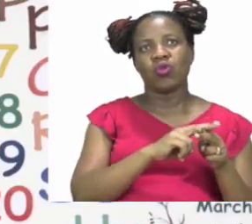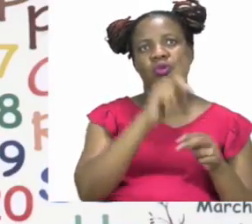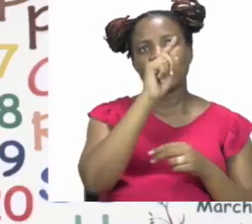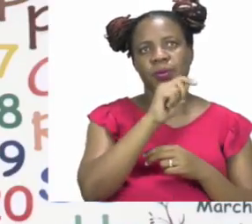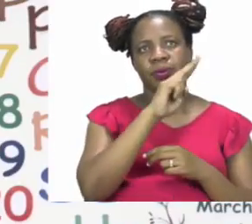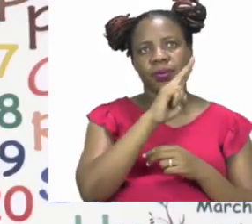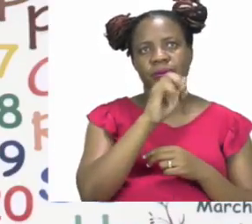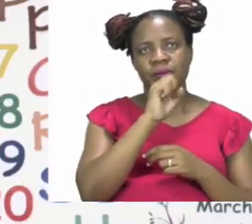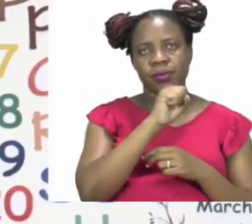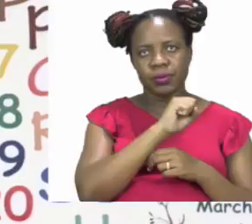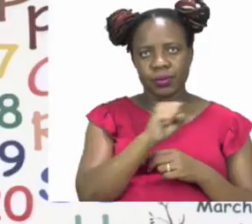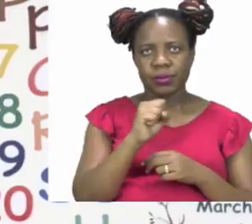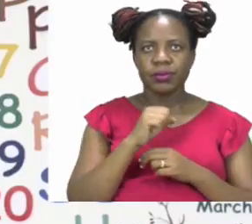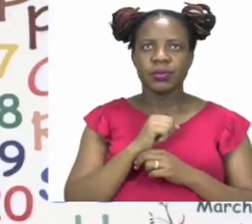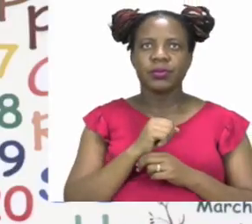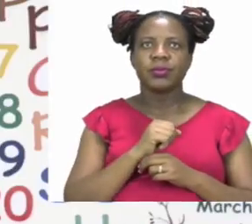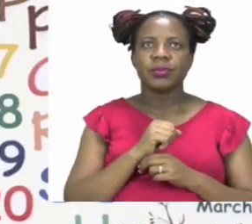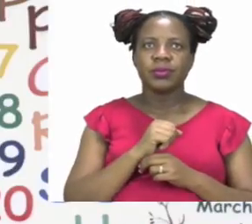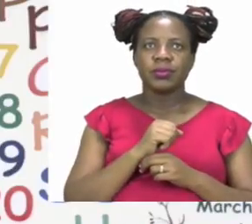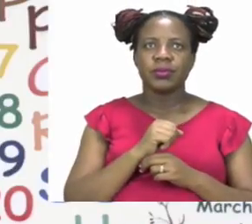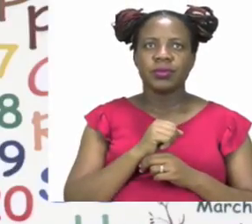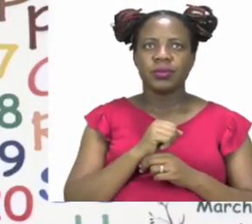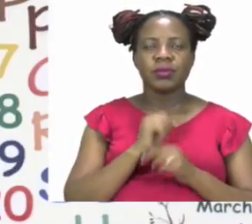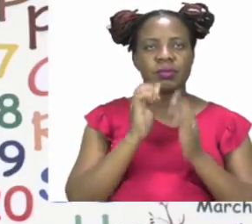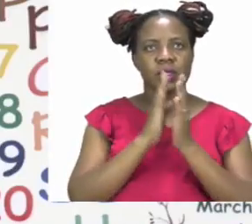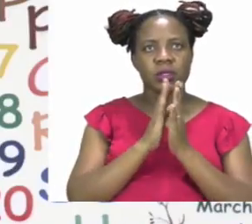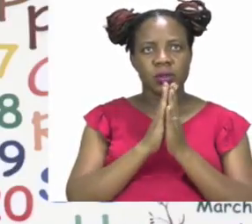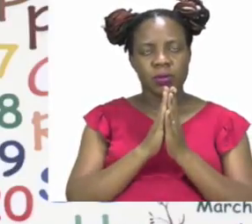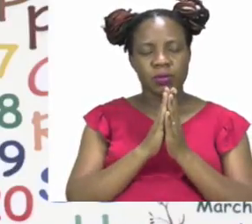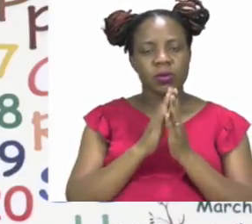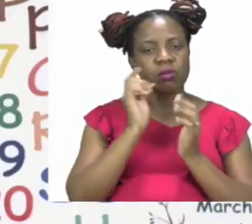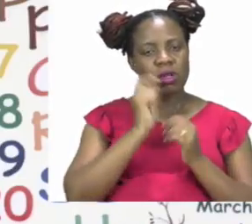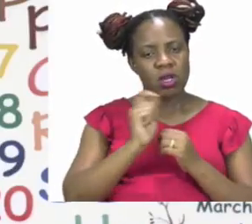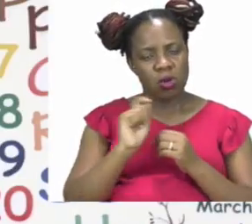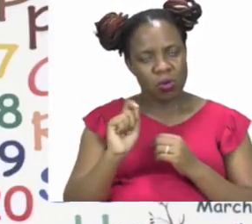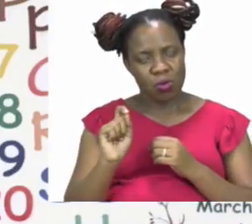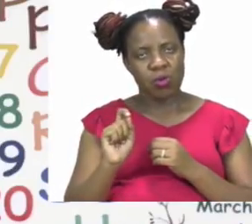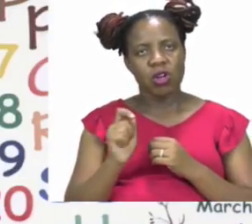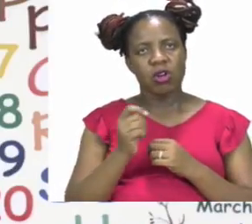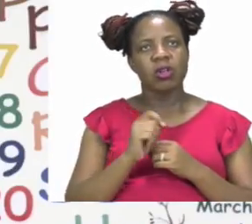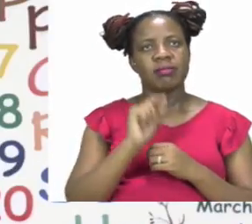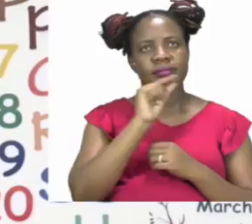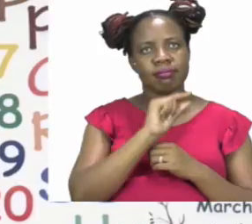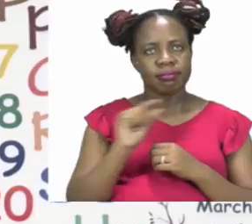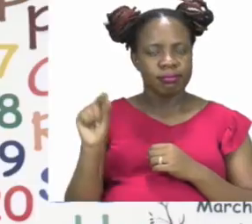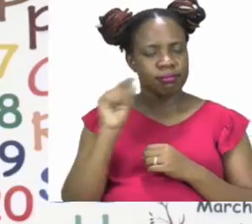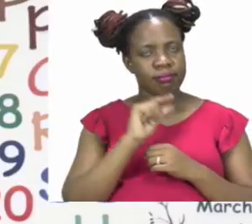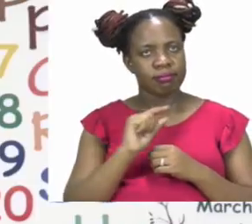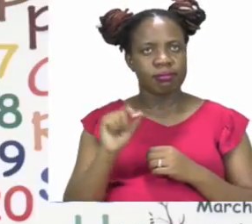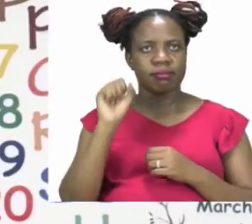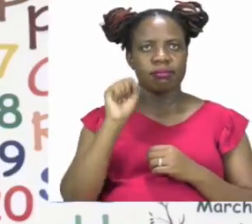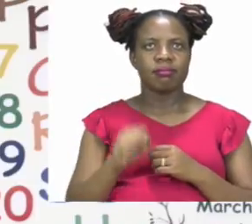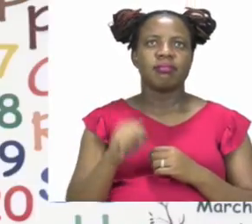and I am going to leave you to writing all of your sentences. But before we do that, let's